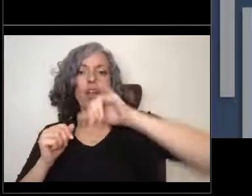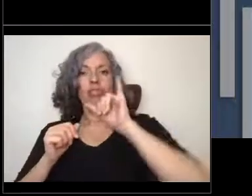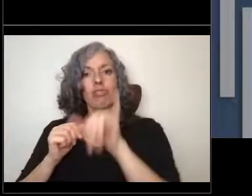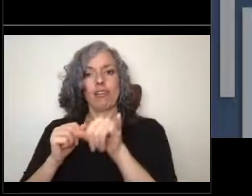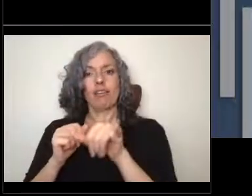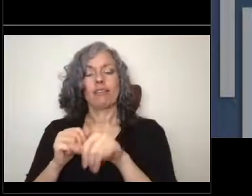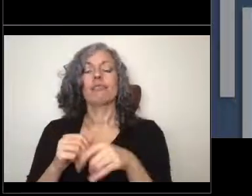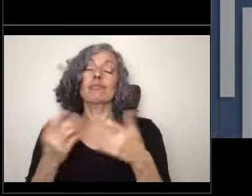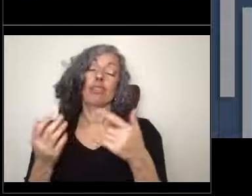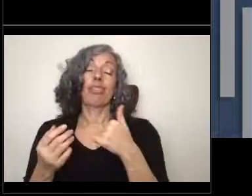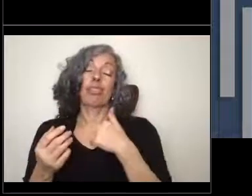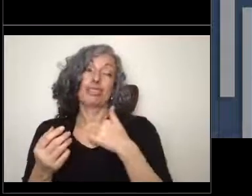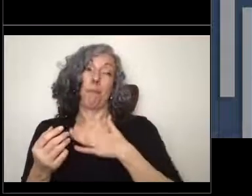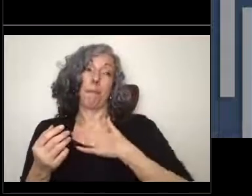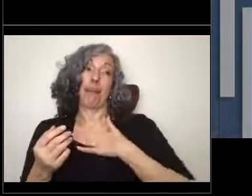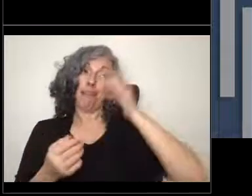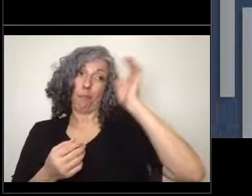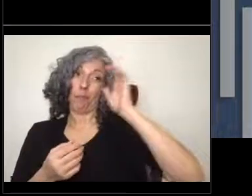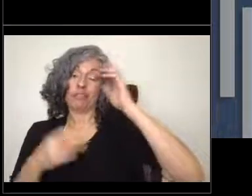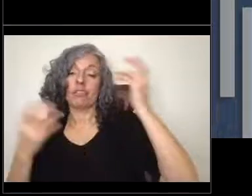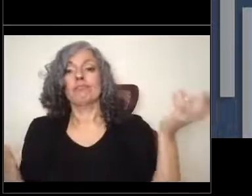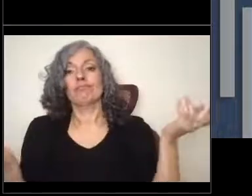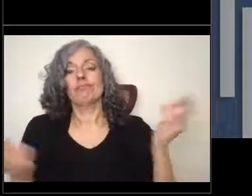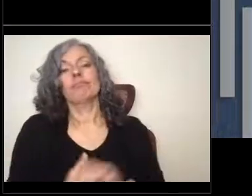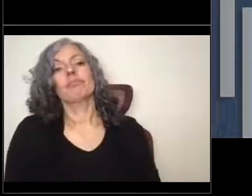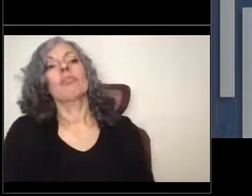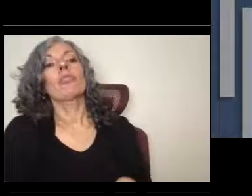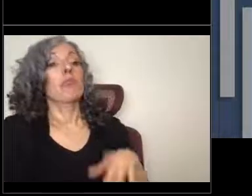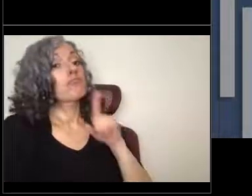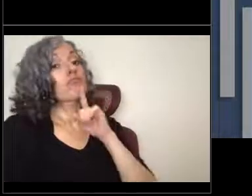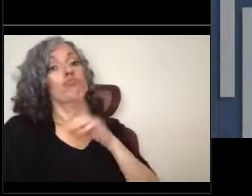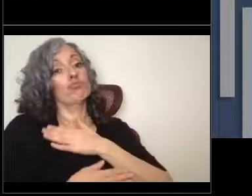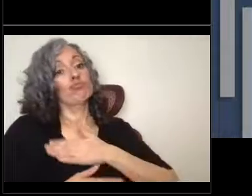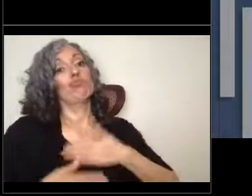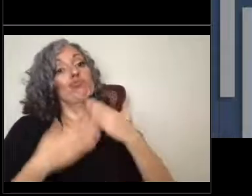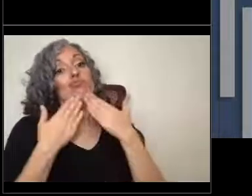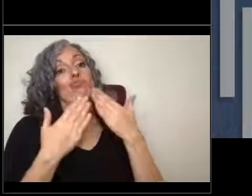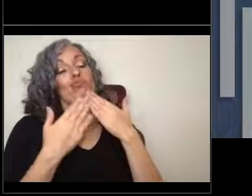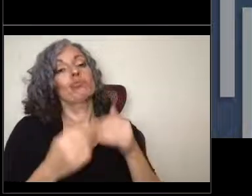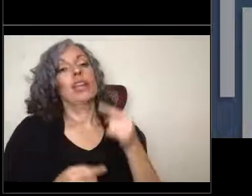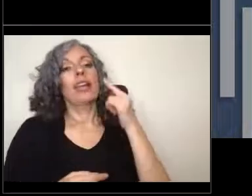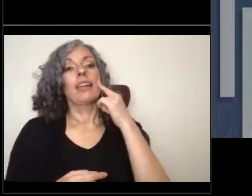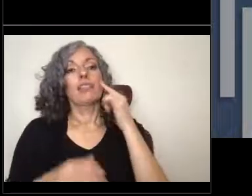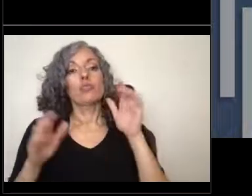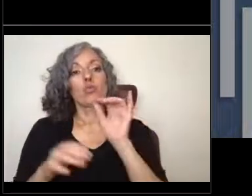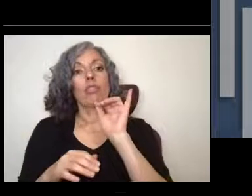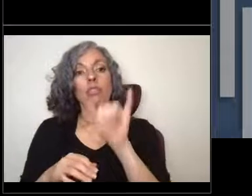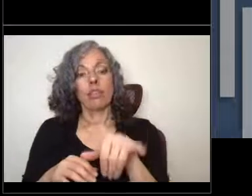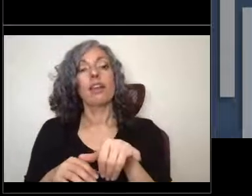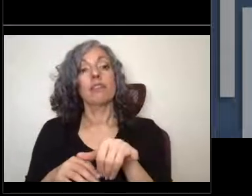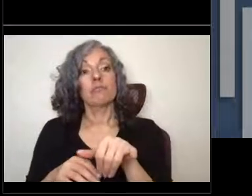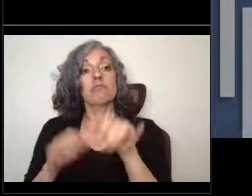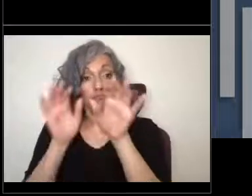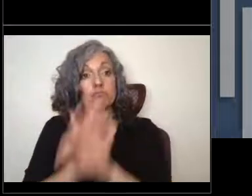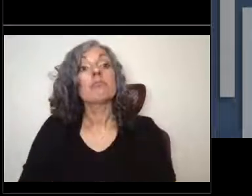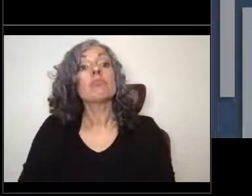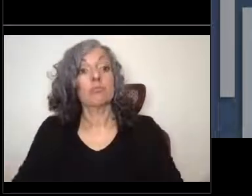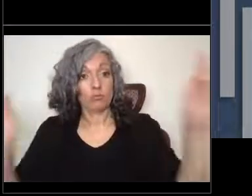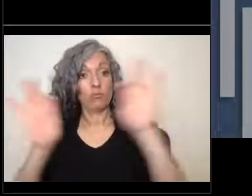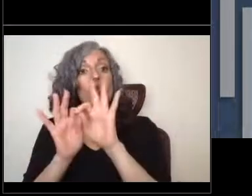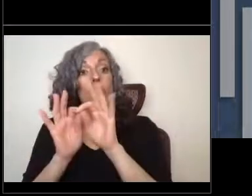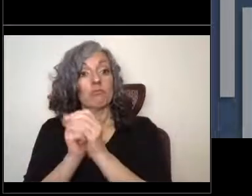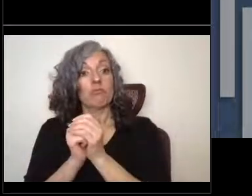it. And I really appreciate that, Marlon. I just want to say, I think doing something like this is really important as